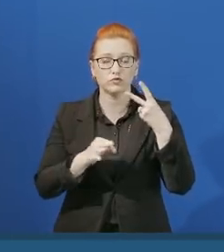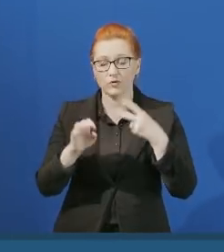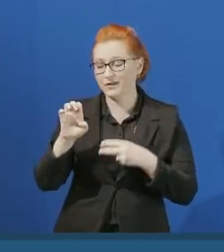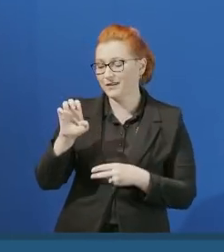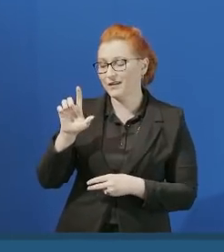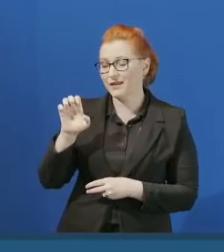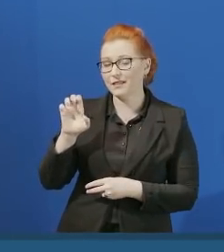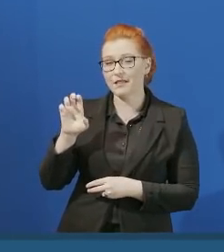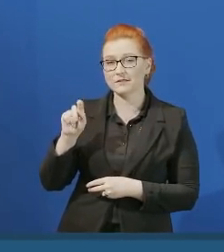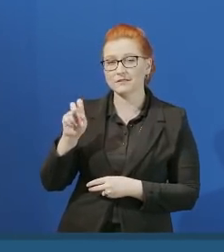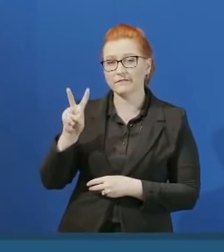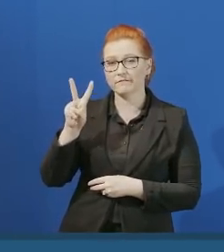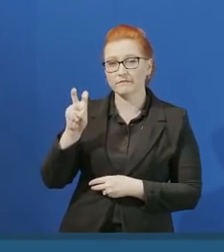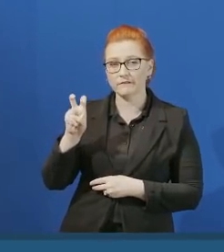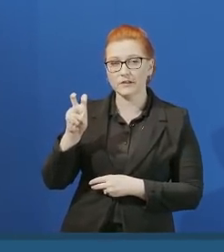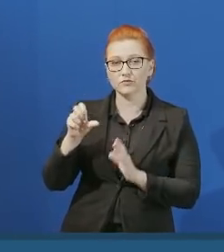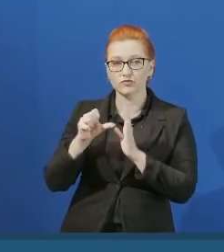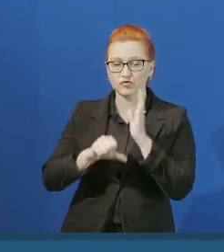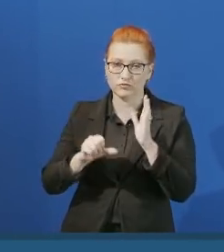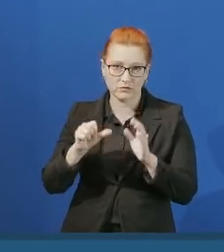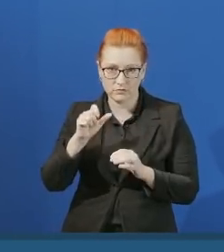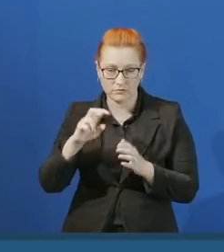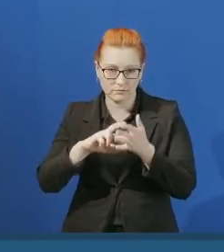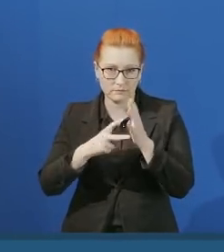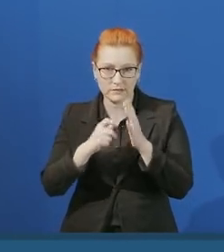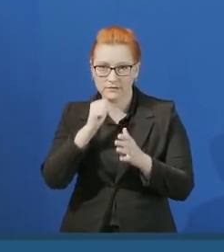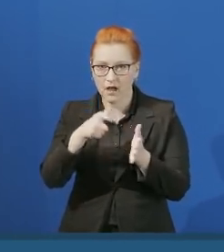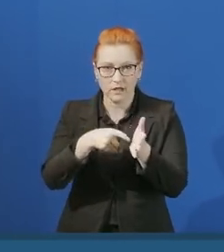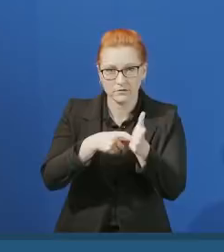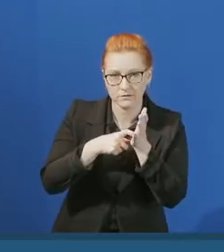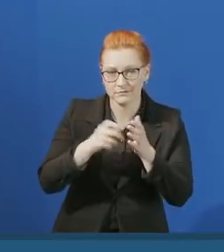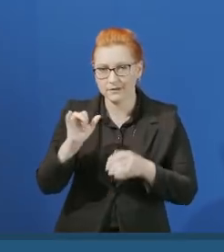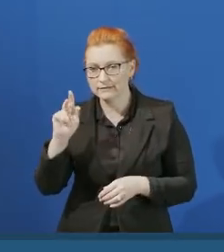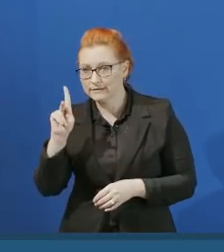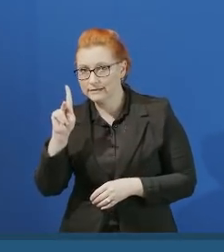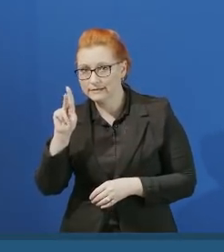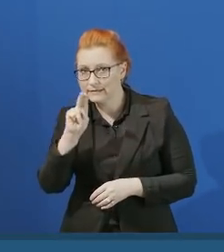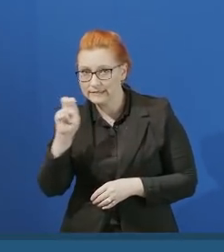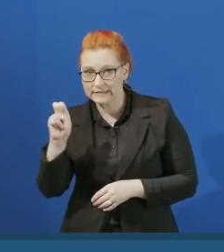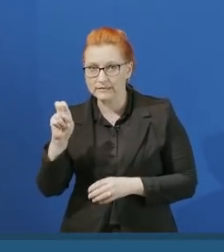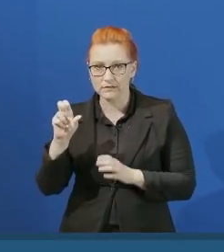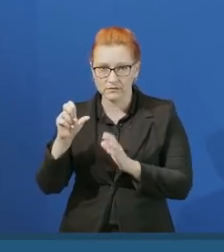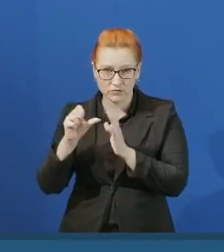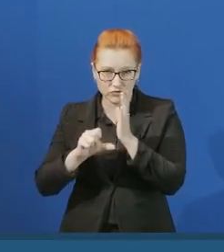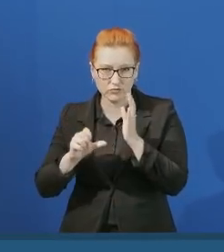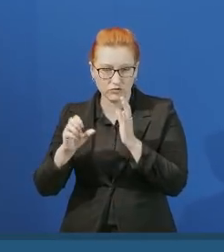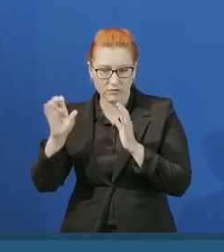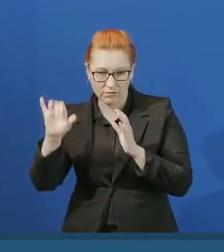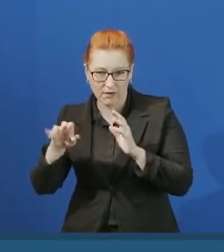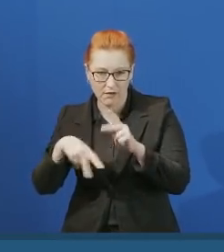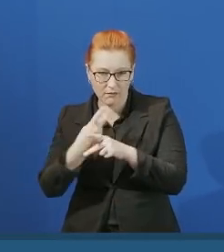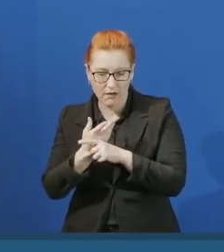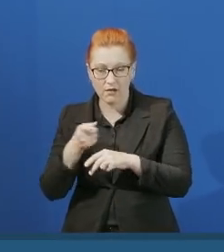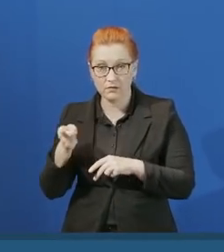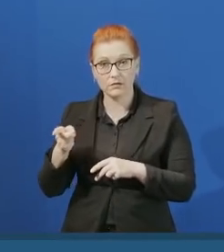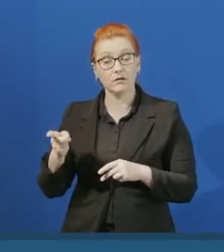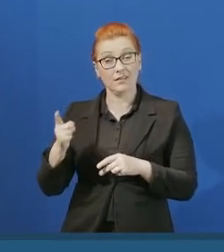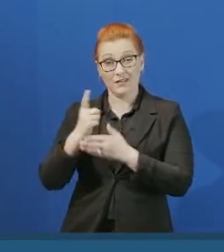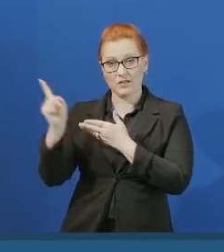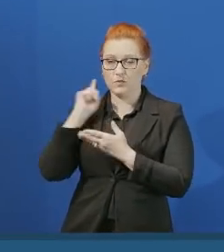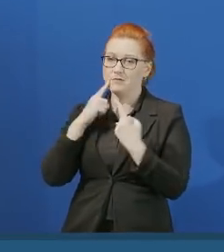outpatient surgical centers to resume elective surgeries if they can demonstrate adequate capacity. Today,